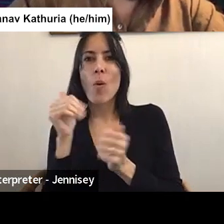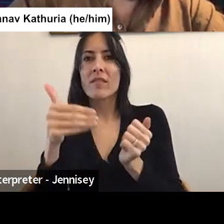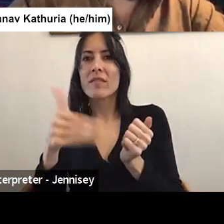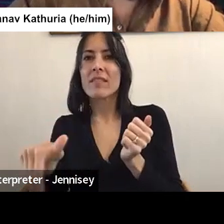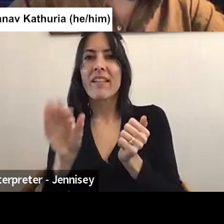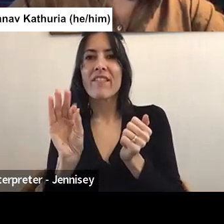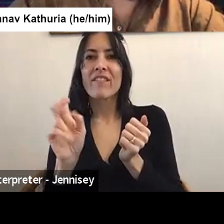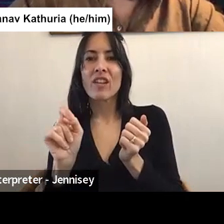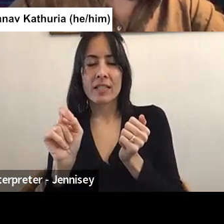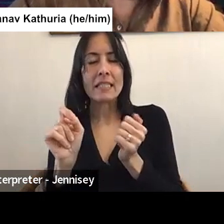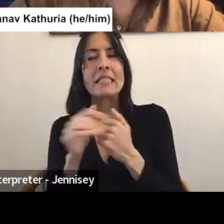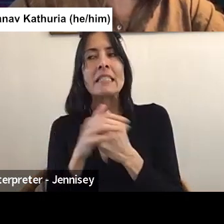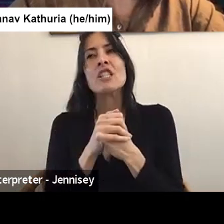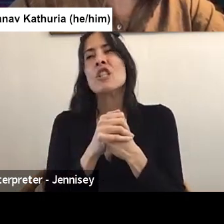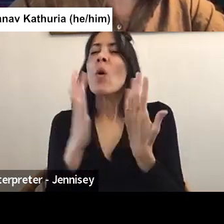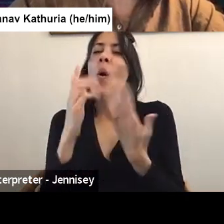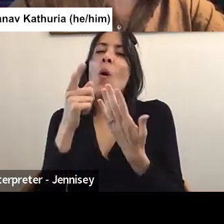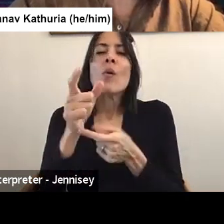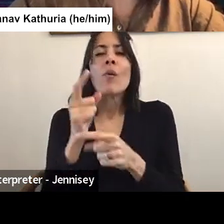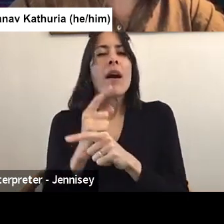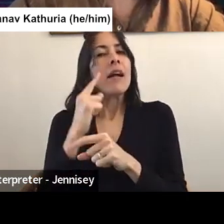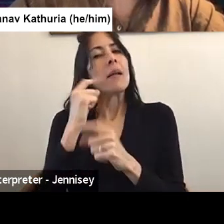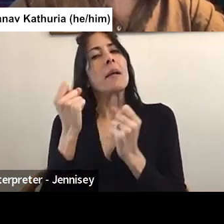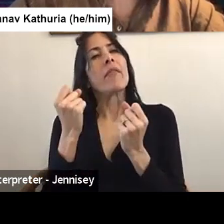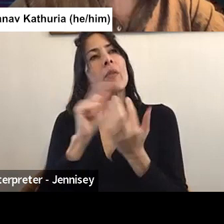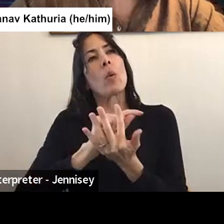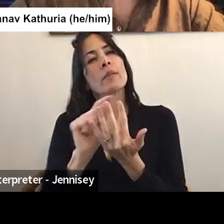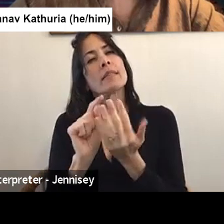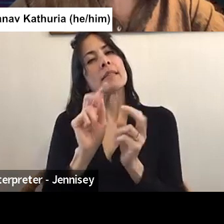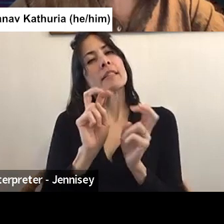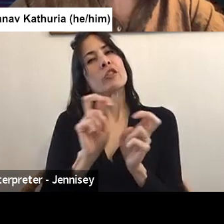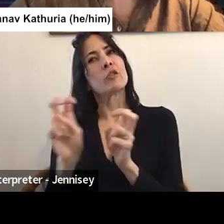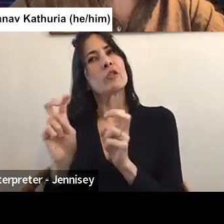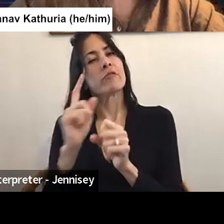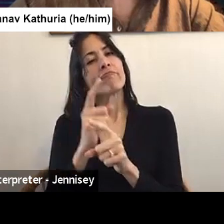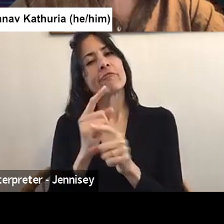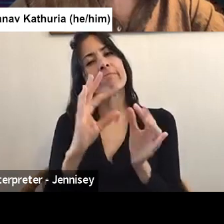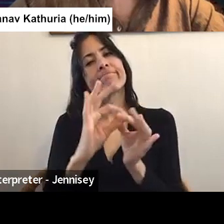So I do think that all these issues are very intimately tied together in a lot of different ways.